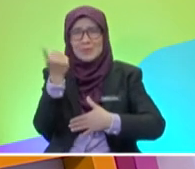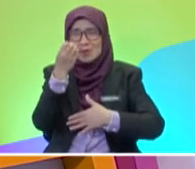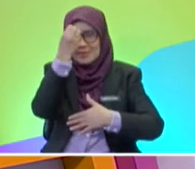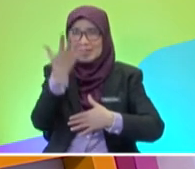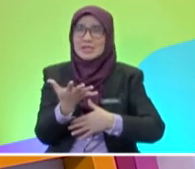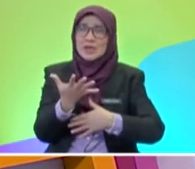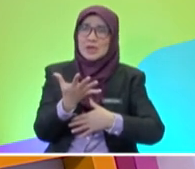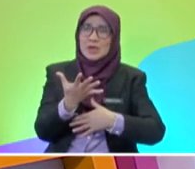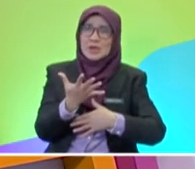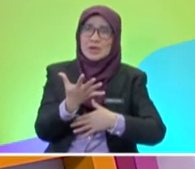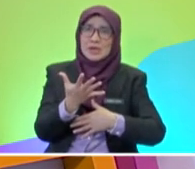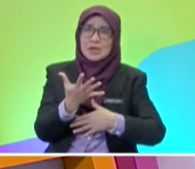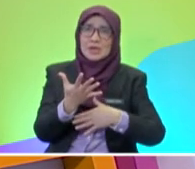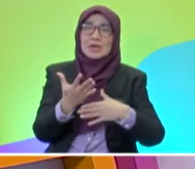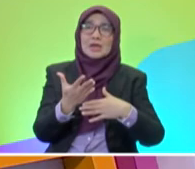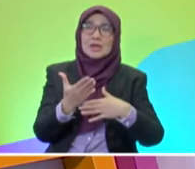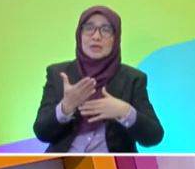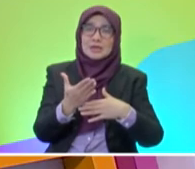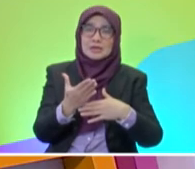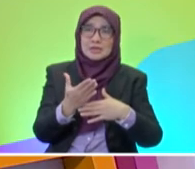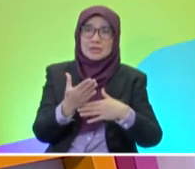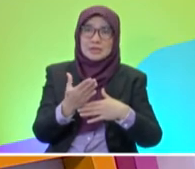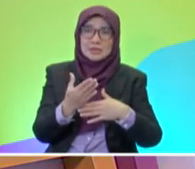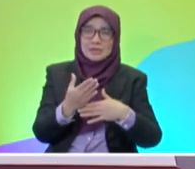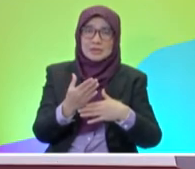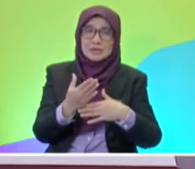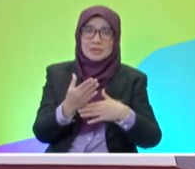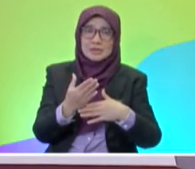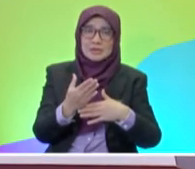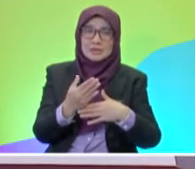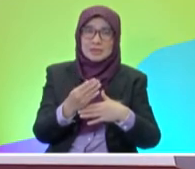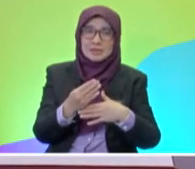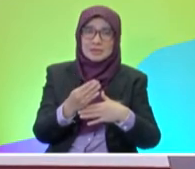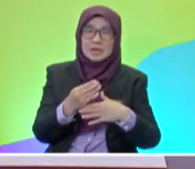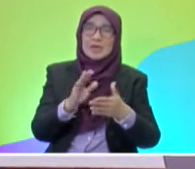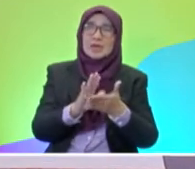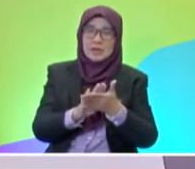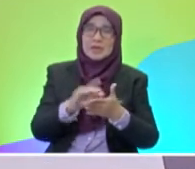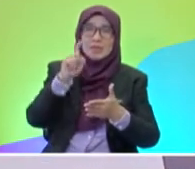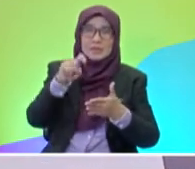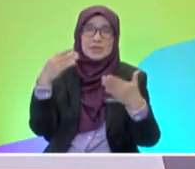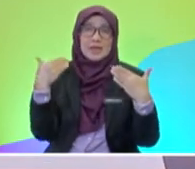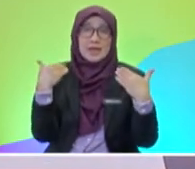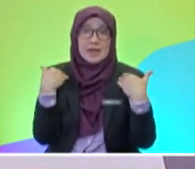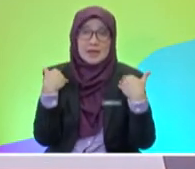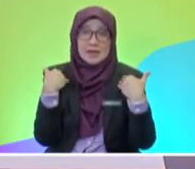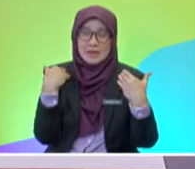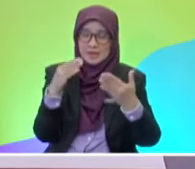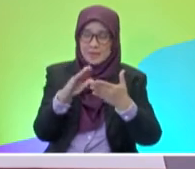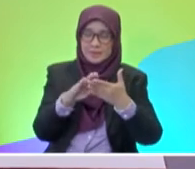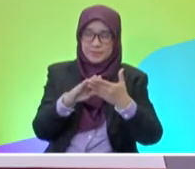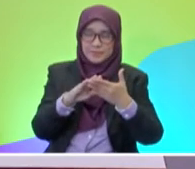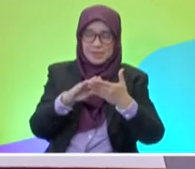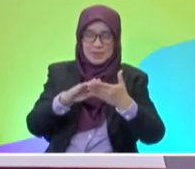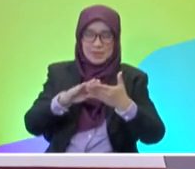some block paper or something that is hard for you to put on top before you